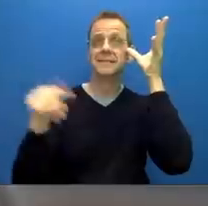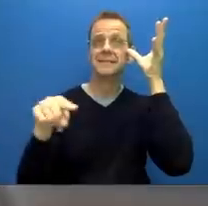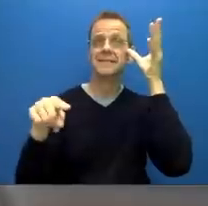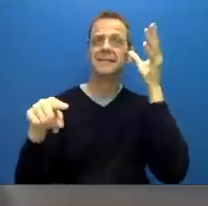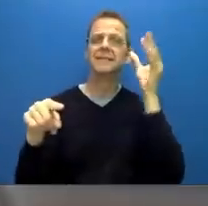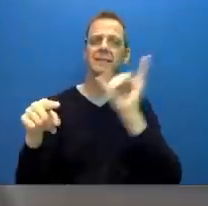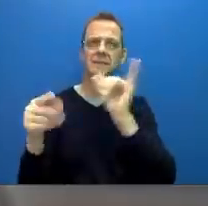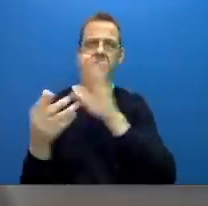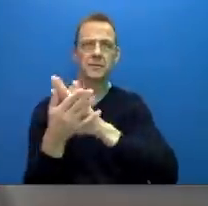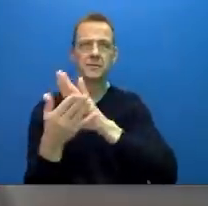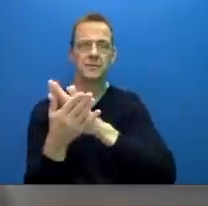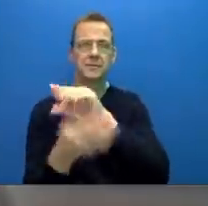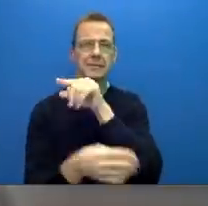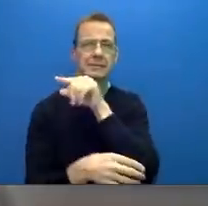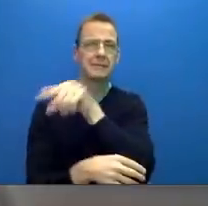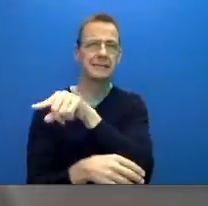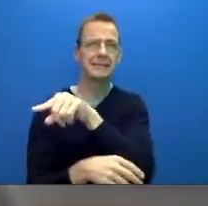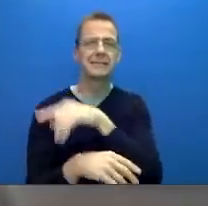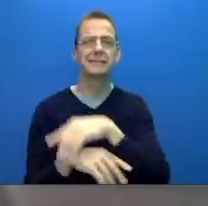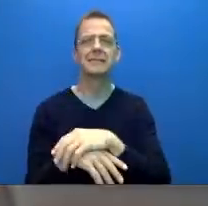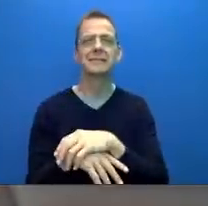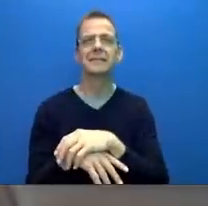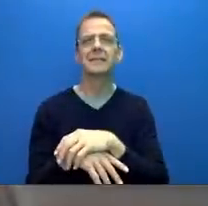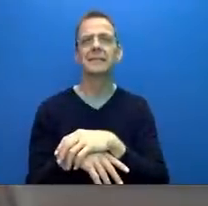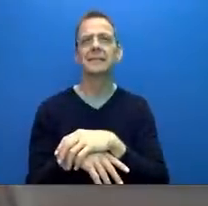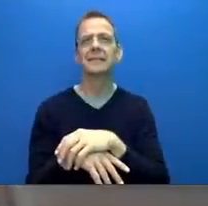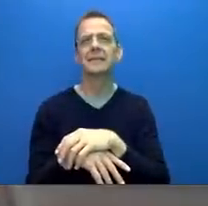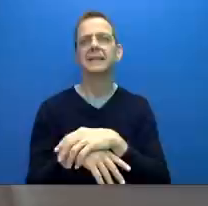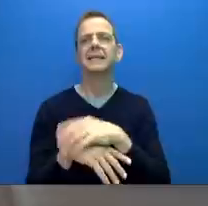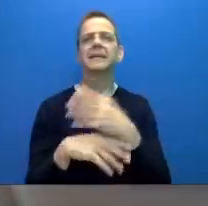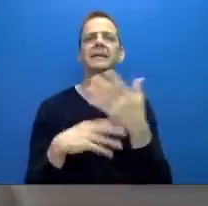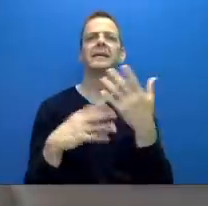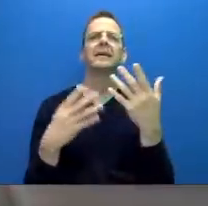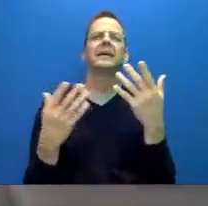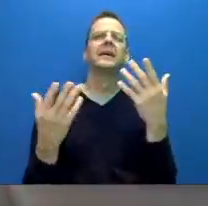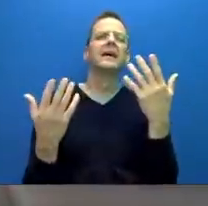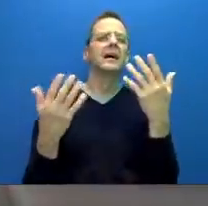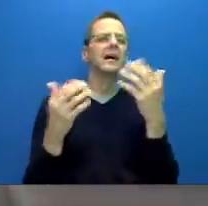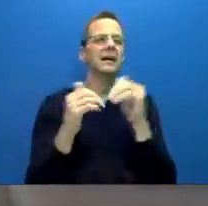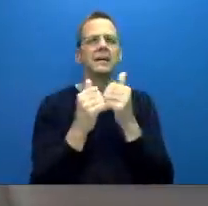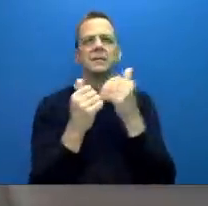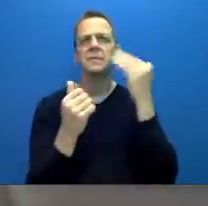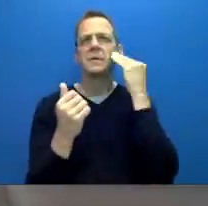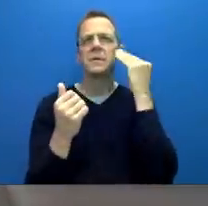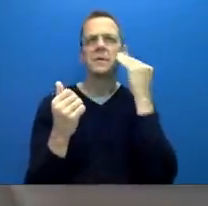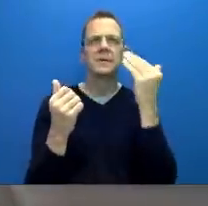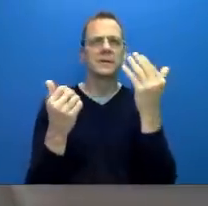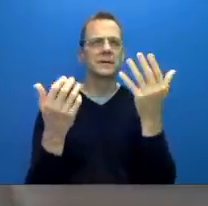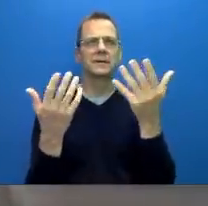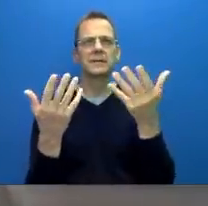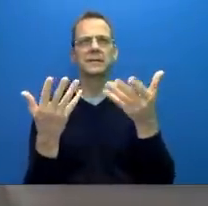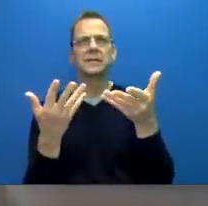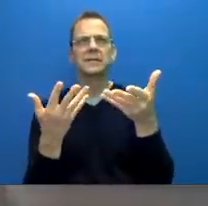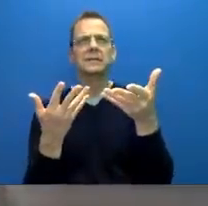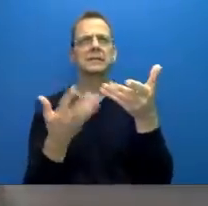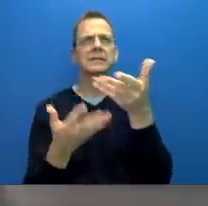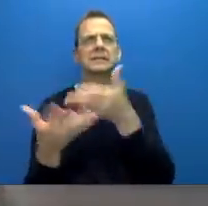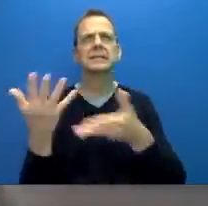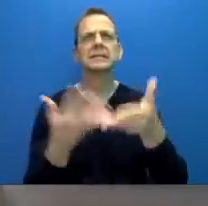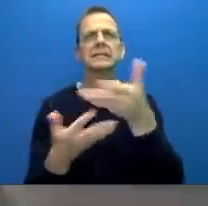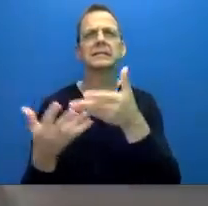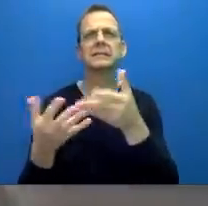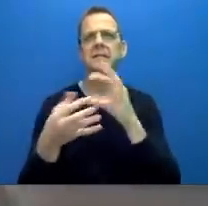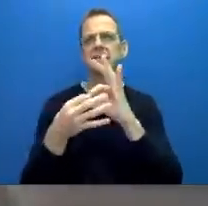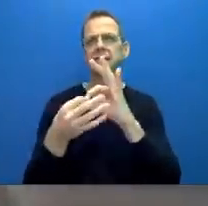of positive cases. Since it seems like no one's going to be sharing this information and everyone is going to be in the dark, I think a number